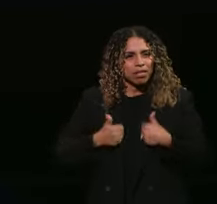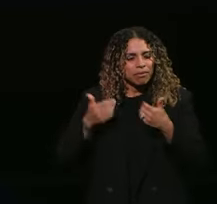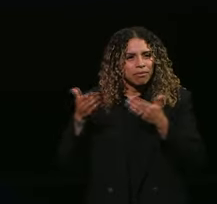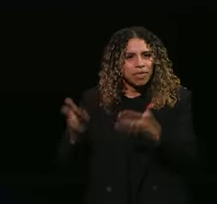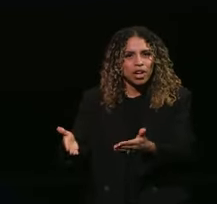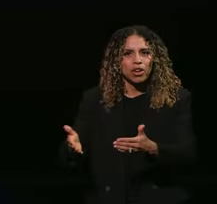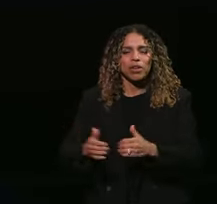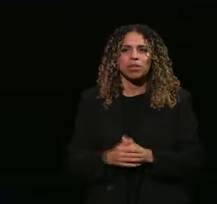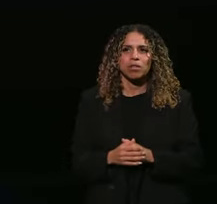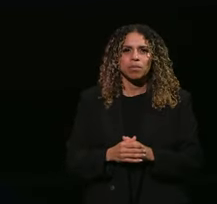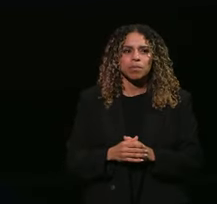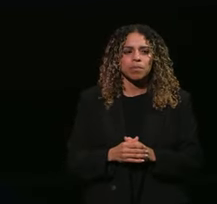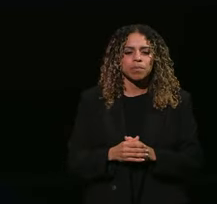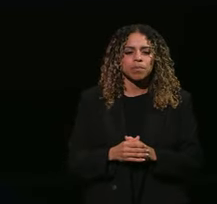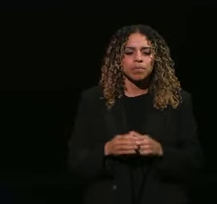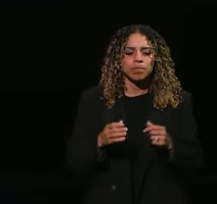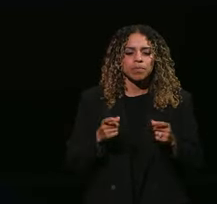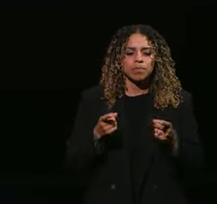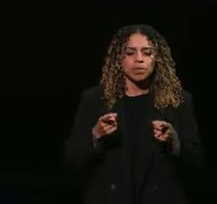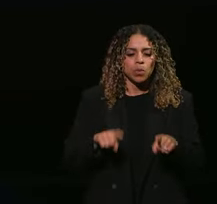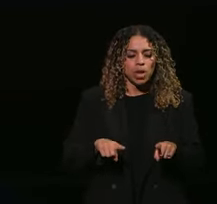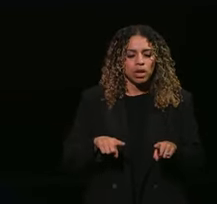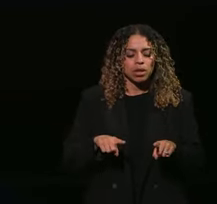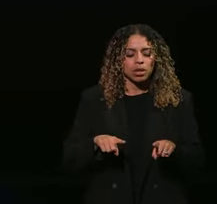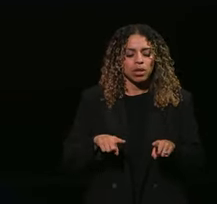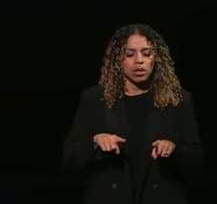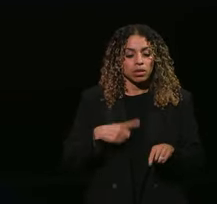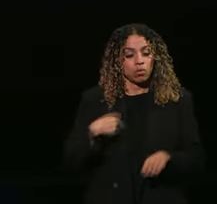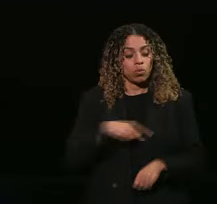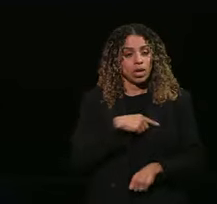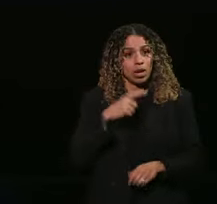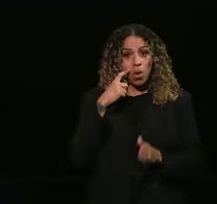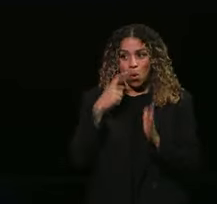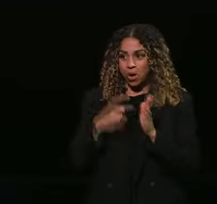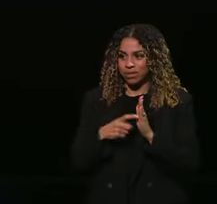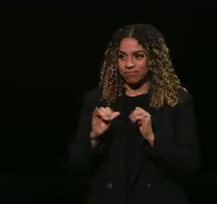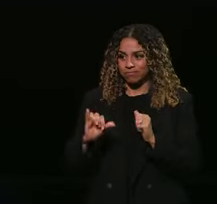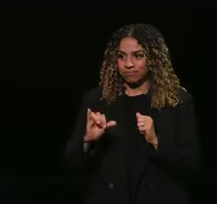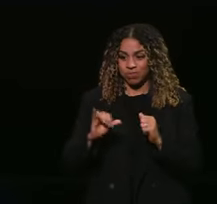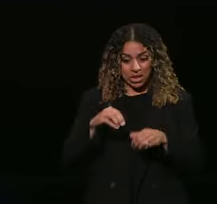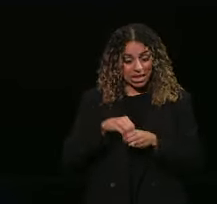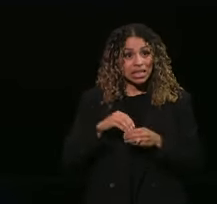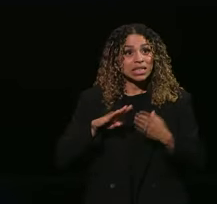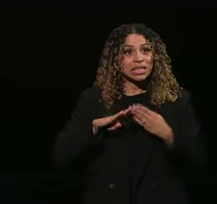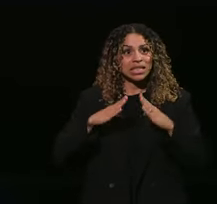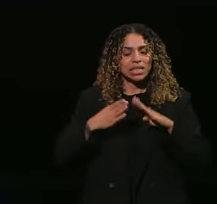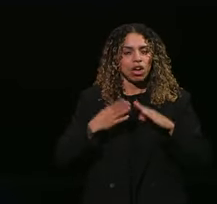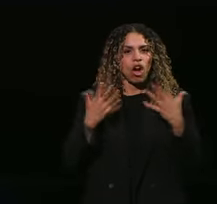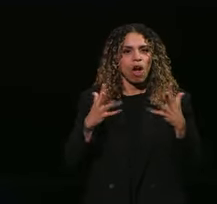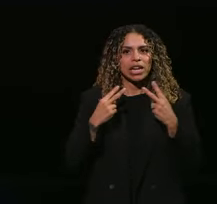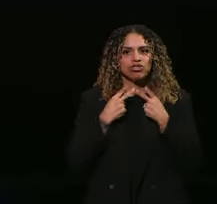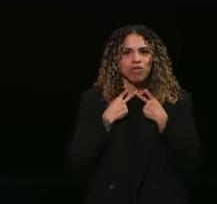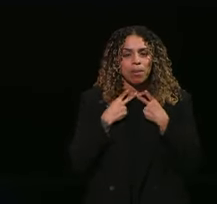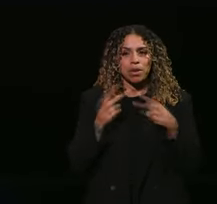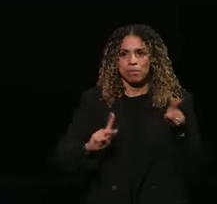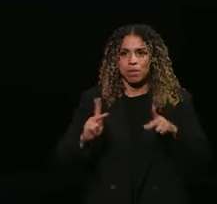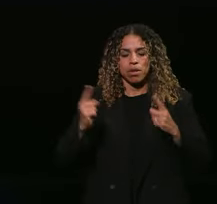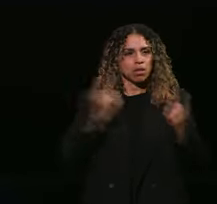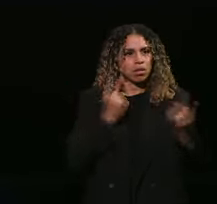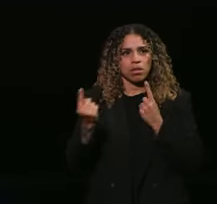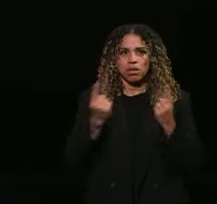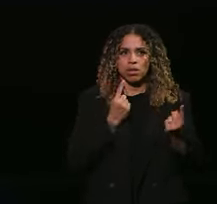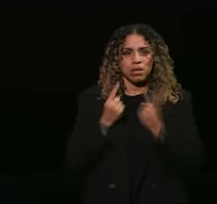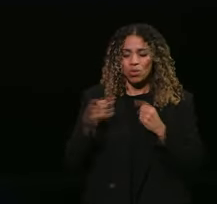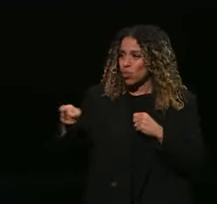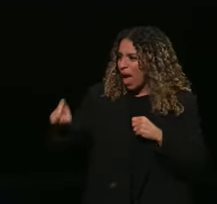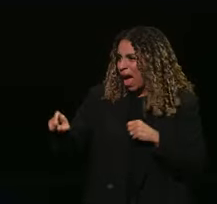And when we saw, when we were already trapped in the city and people kept coming to us and saying, you have to film